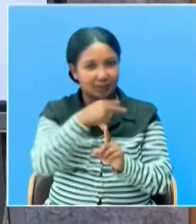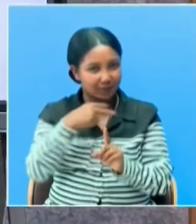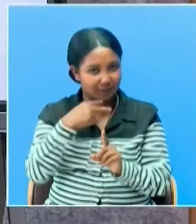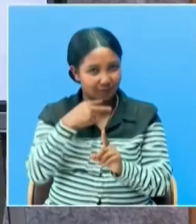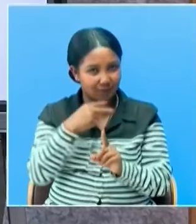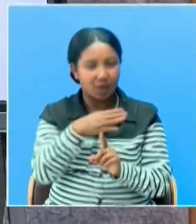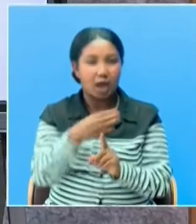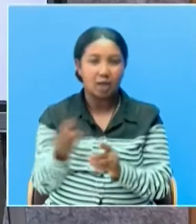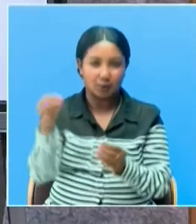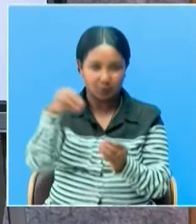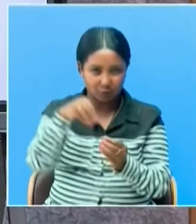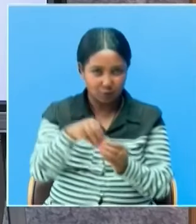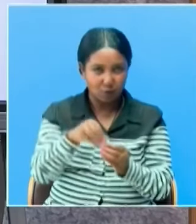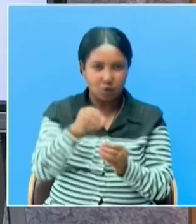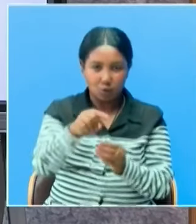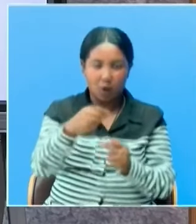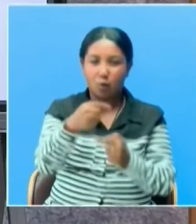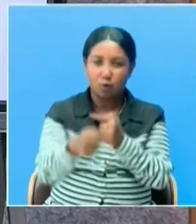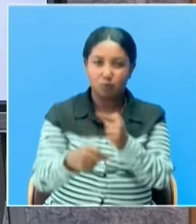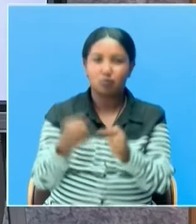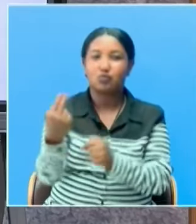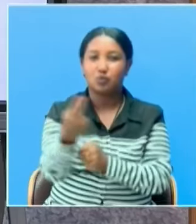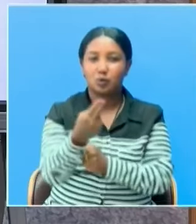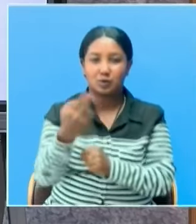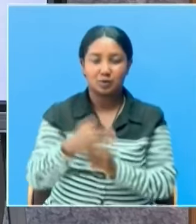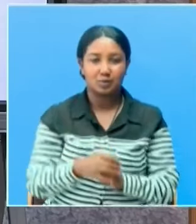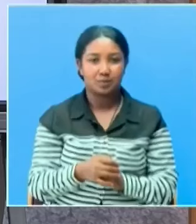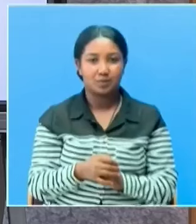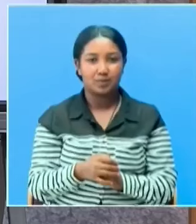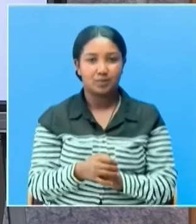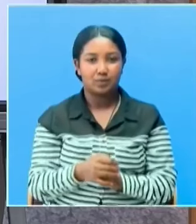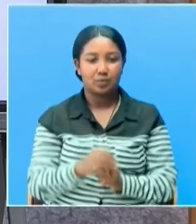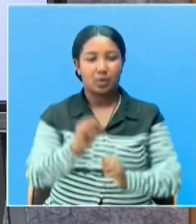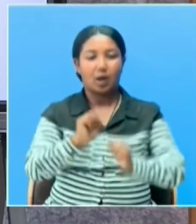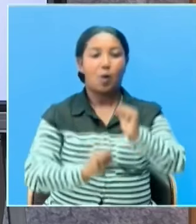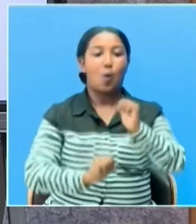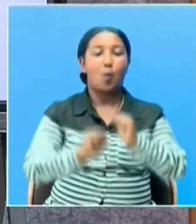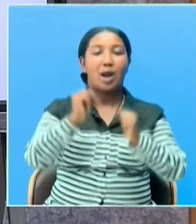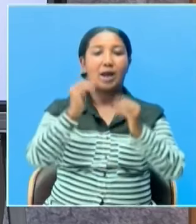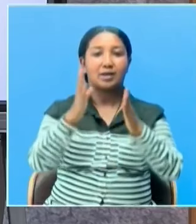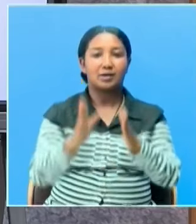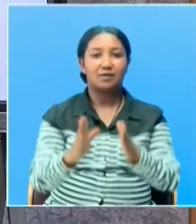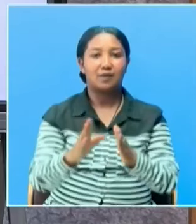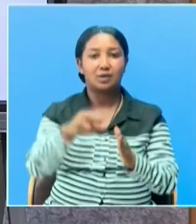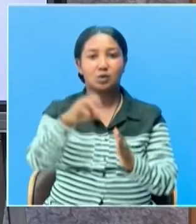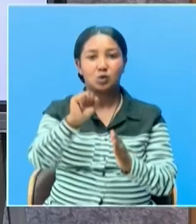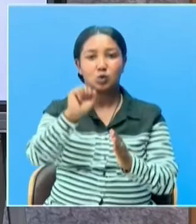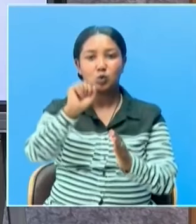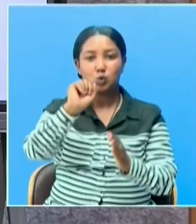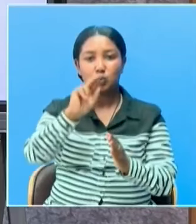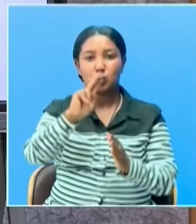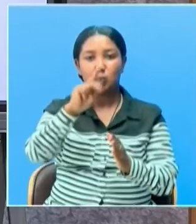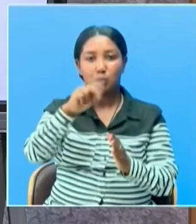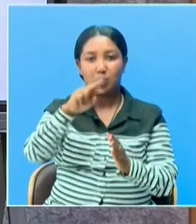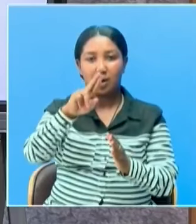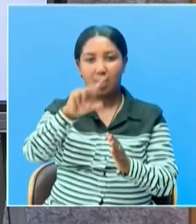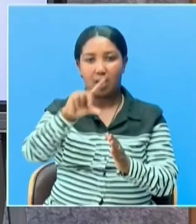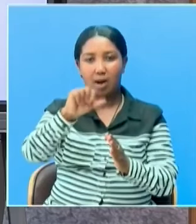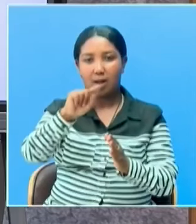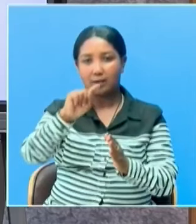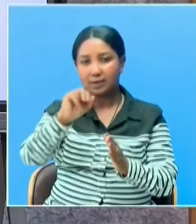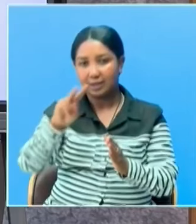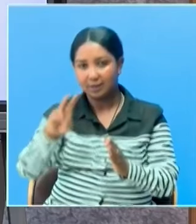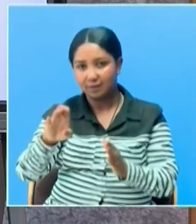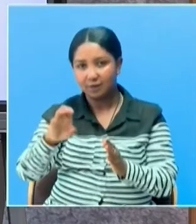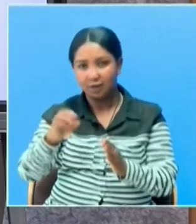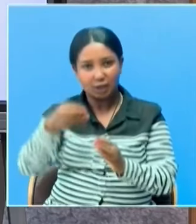And also, you are going to use comparative and superlative degrees